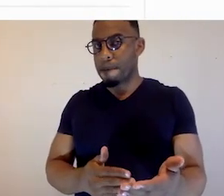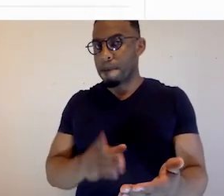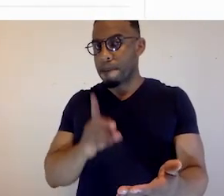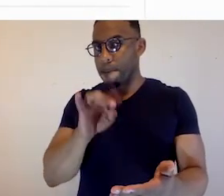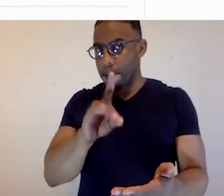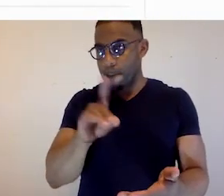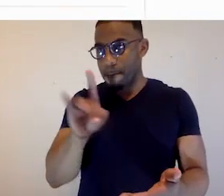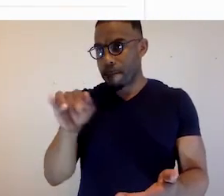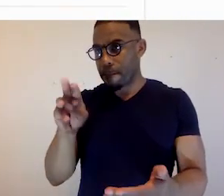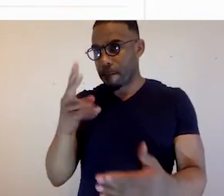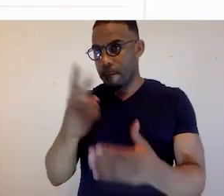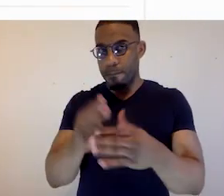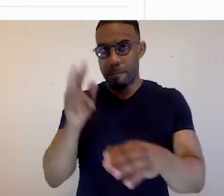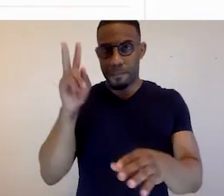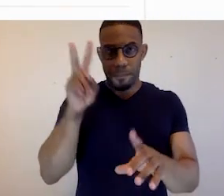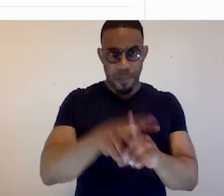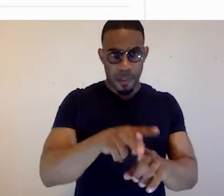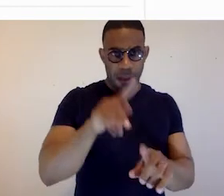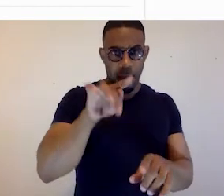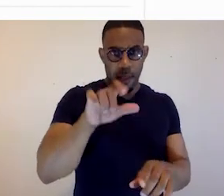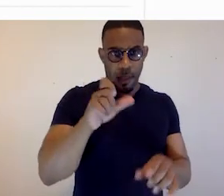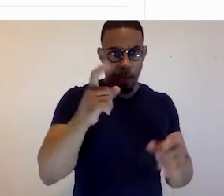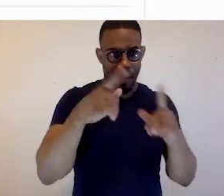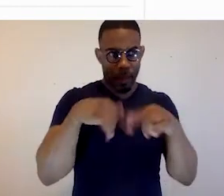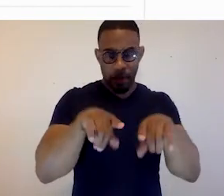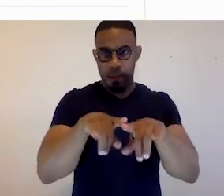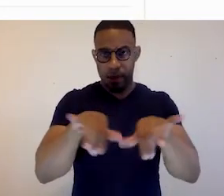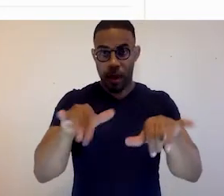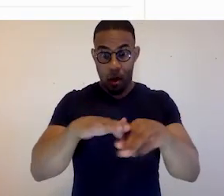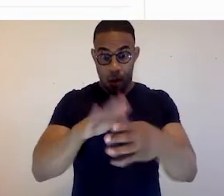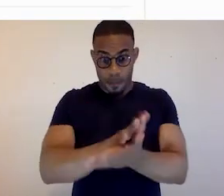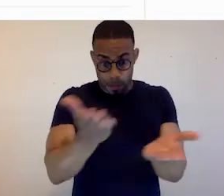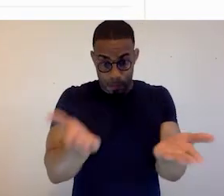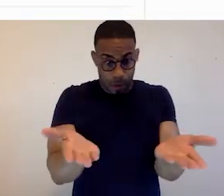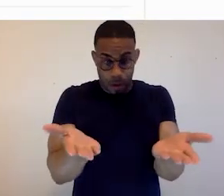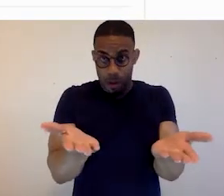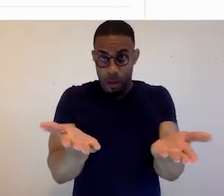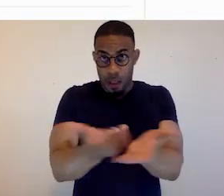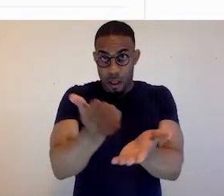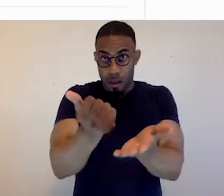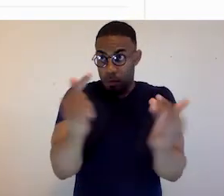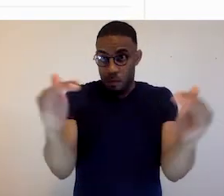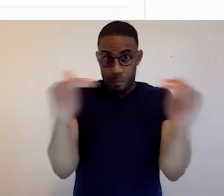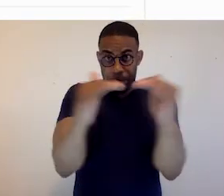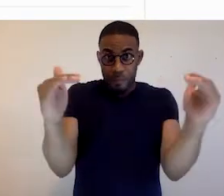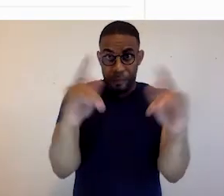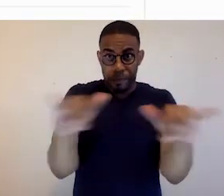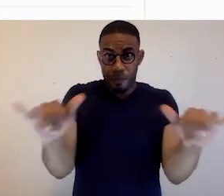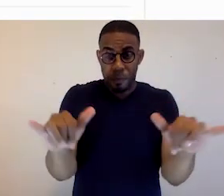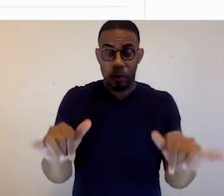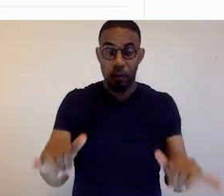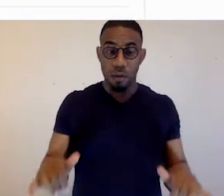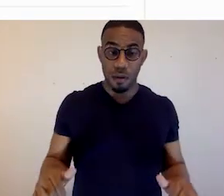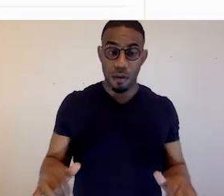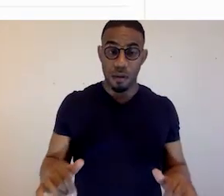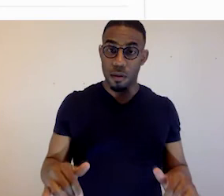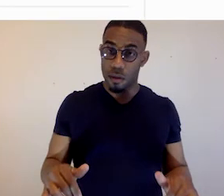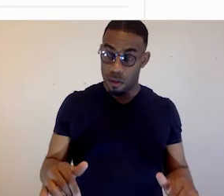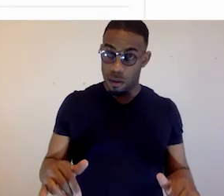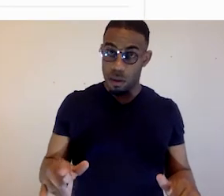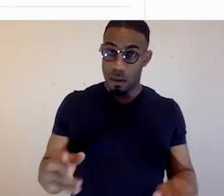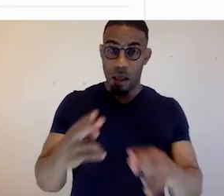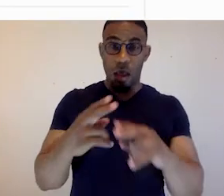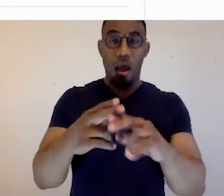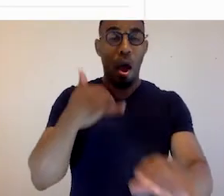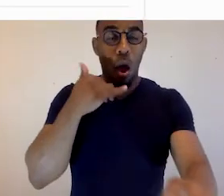David and Jamie, they file their taxes jointly. So on paper, their income is one and the same. They called